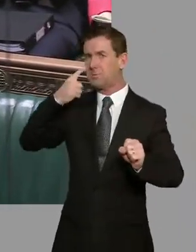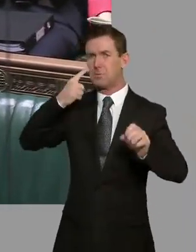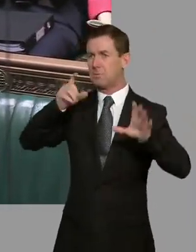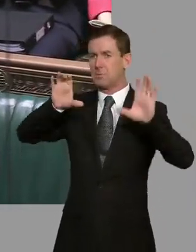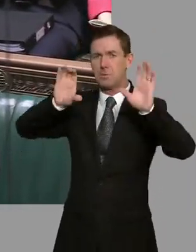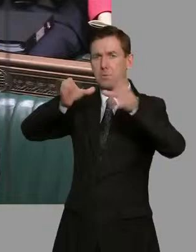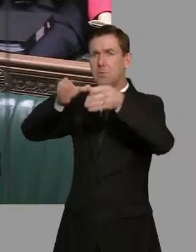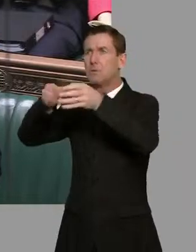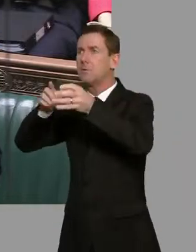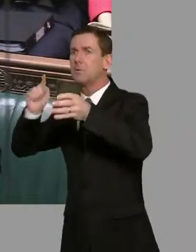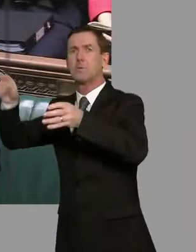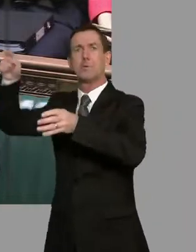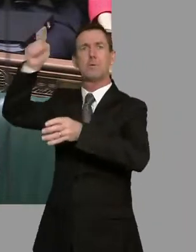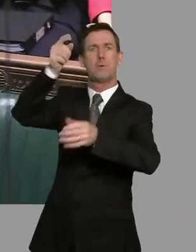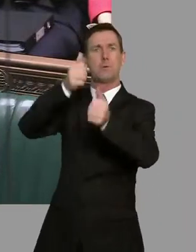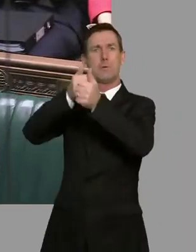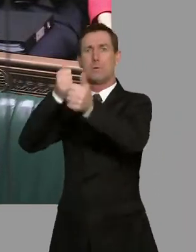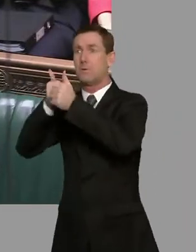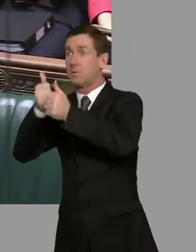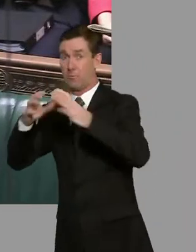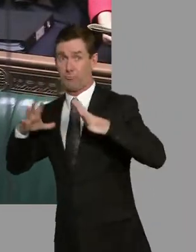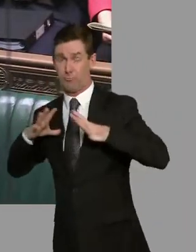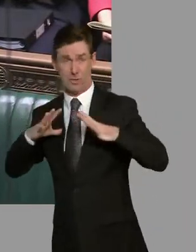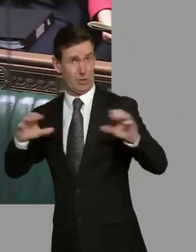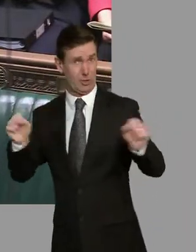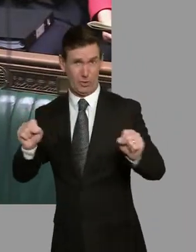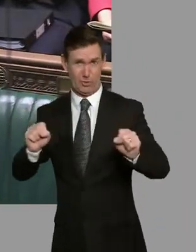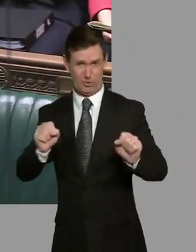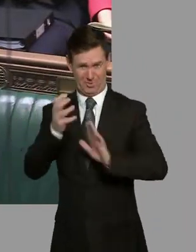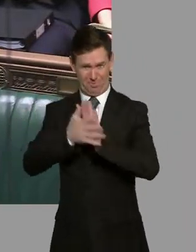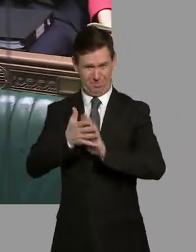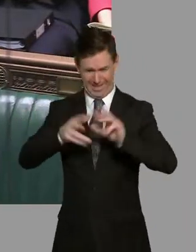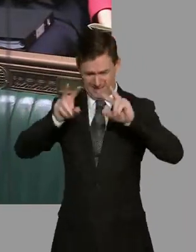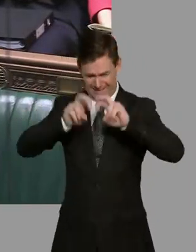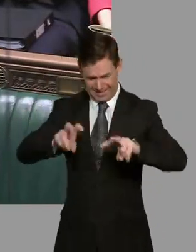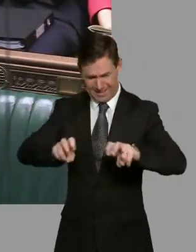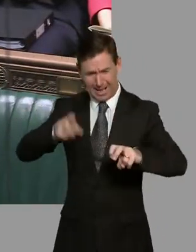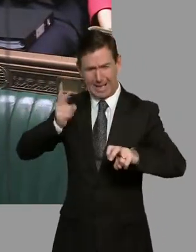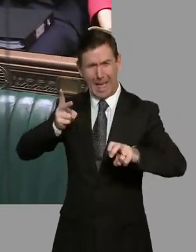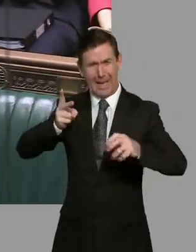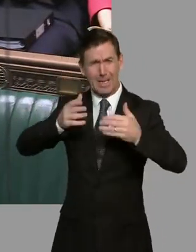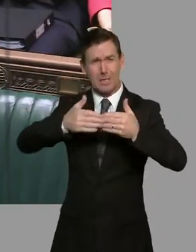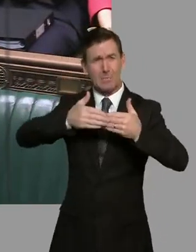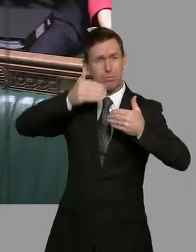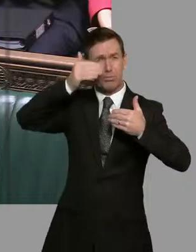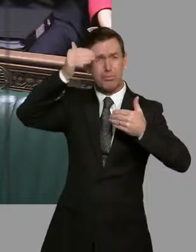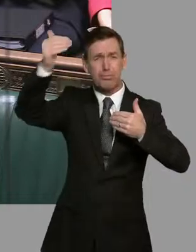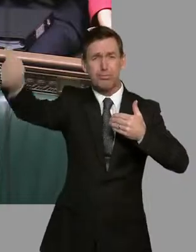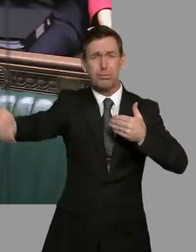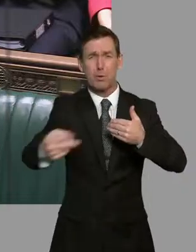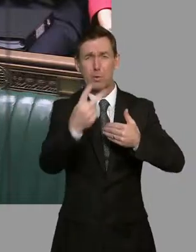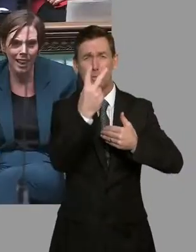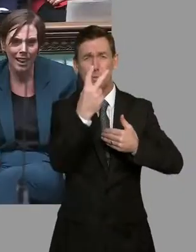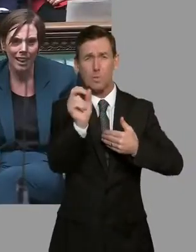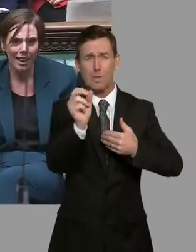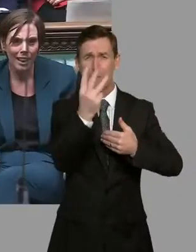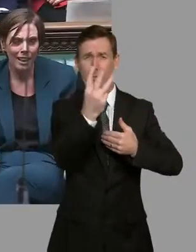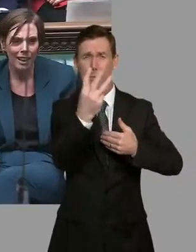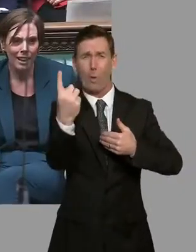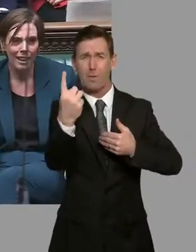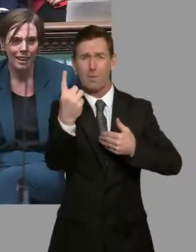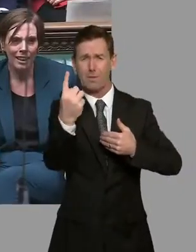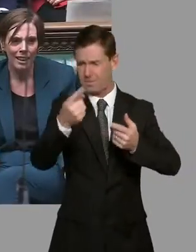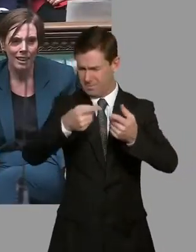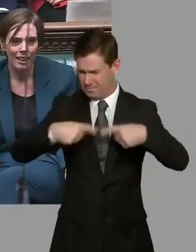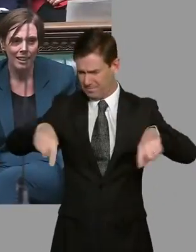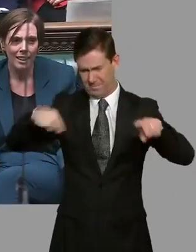we all, Mr. Speaker, we already know what the major flaws are. And my argument